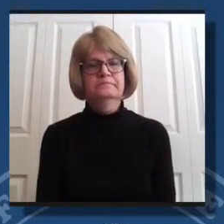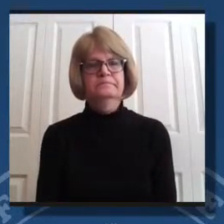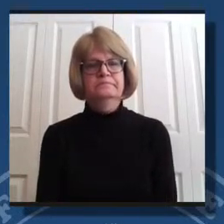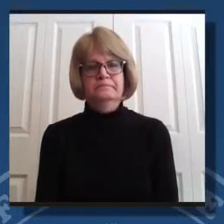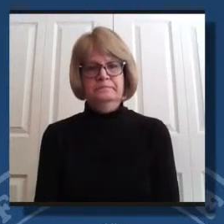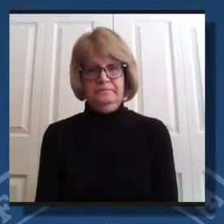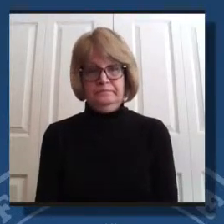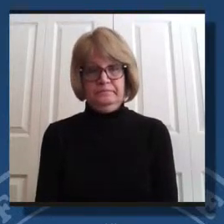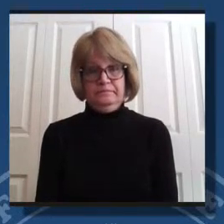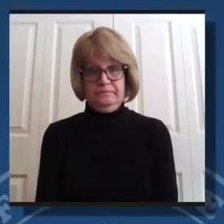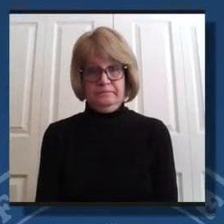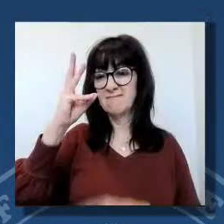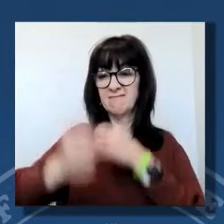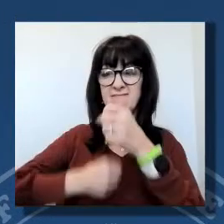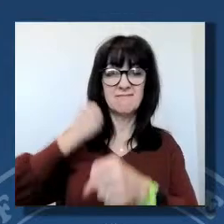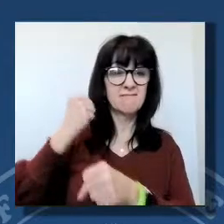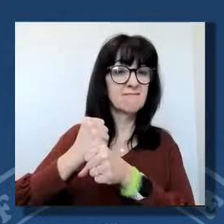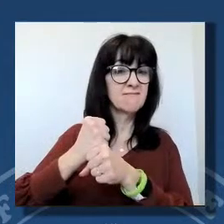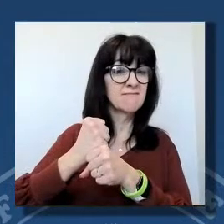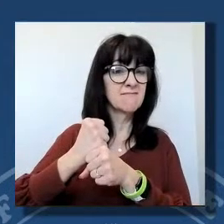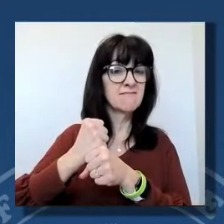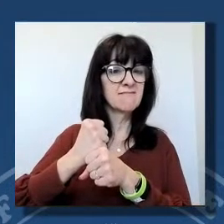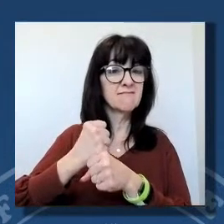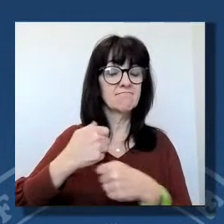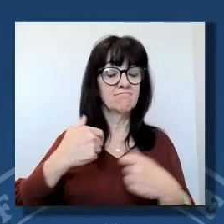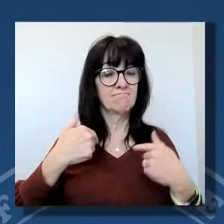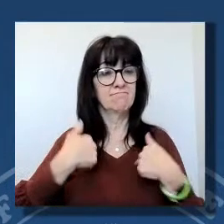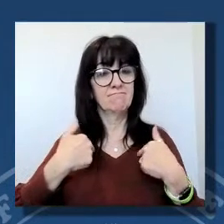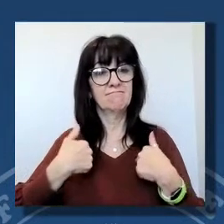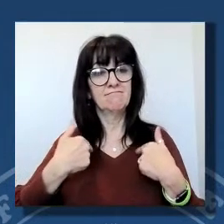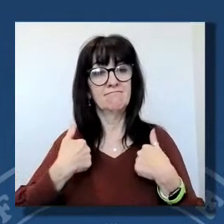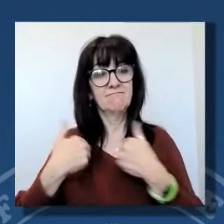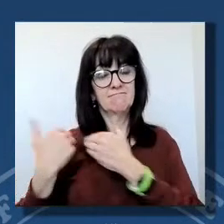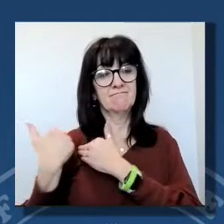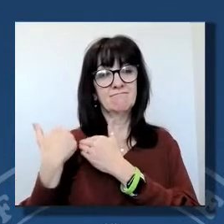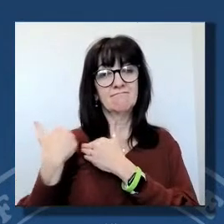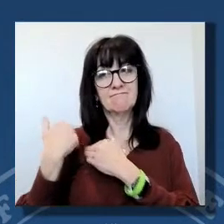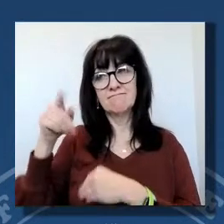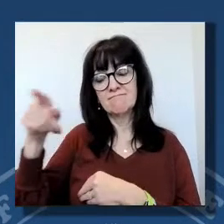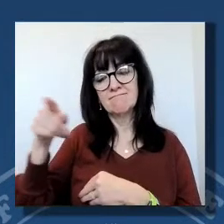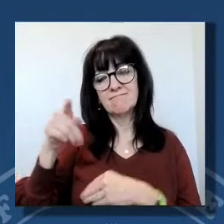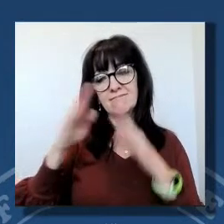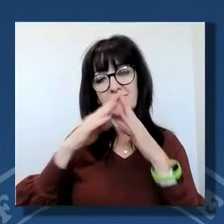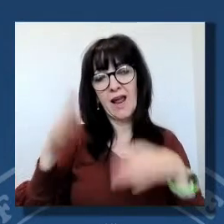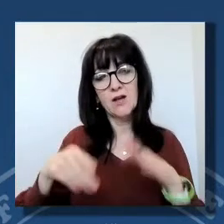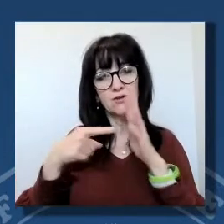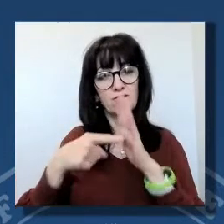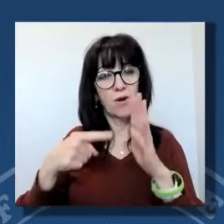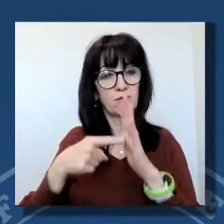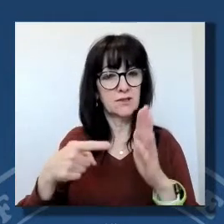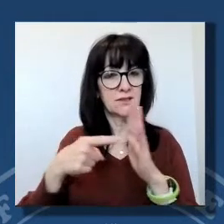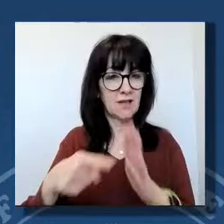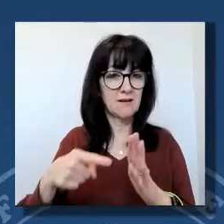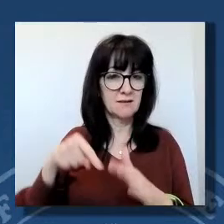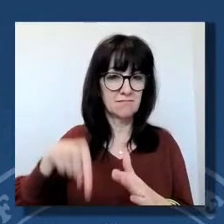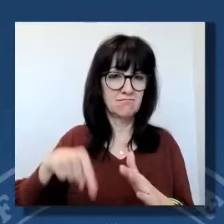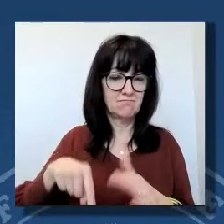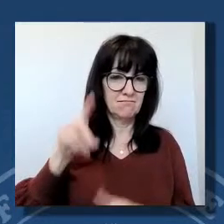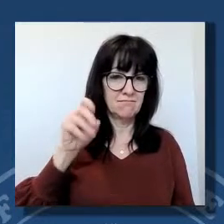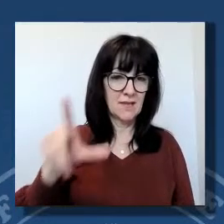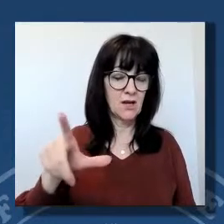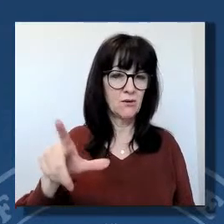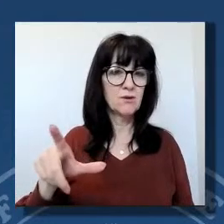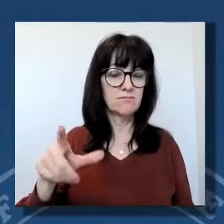The 6 years that I served Delaware in the U.S. House of Representatives, I was reminded almost every